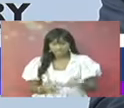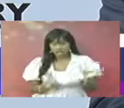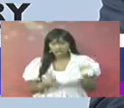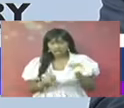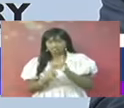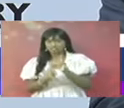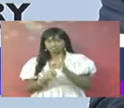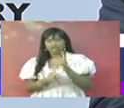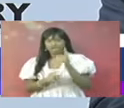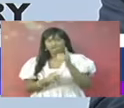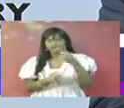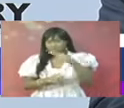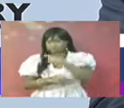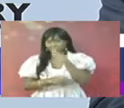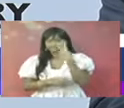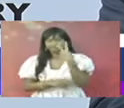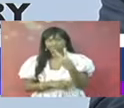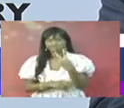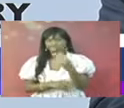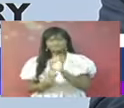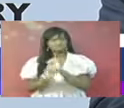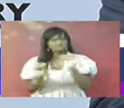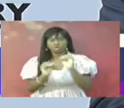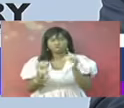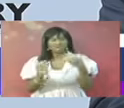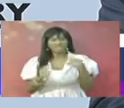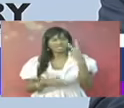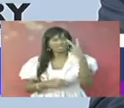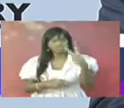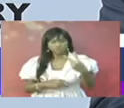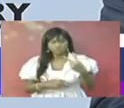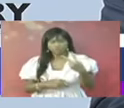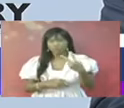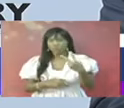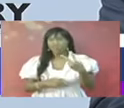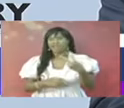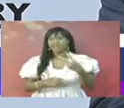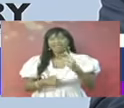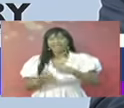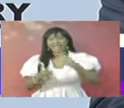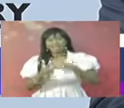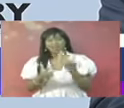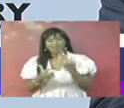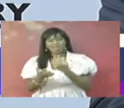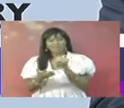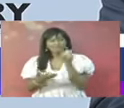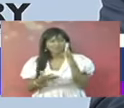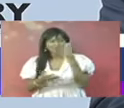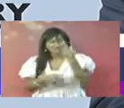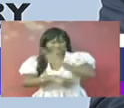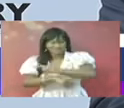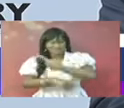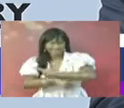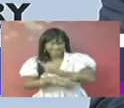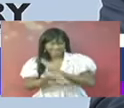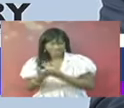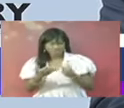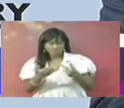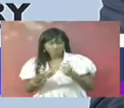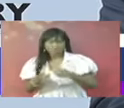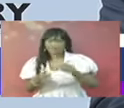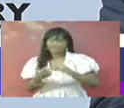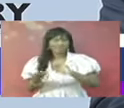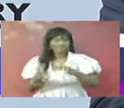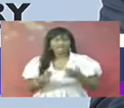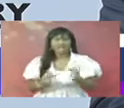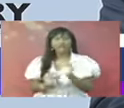that fully vaccinated milestone of having two doses and being 14 days afterwards, and of course succumbing. So no